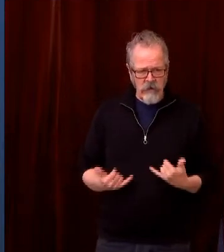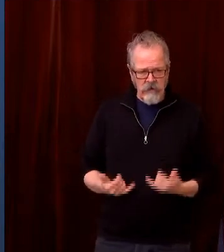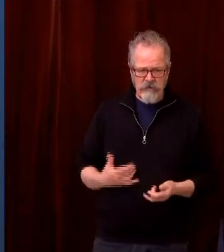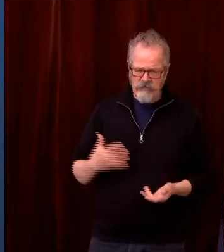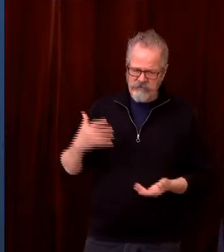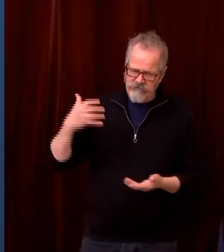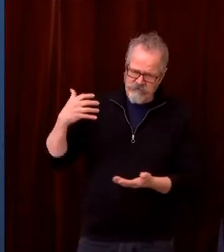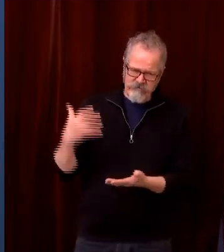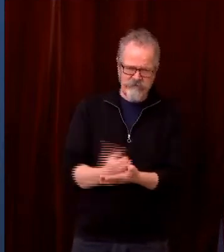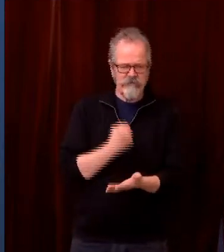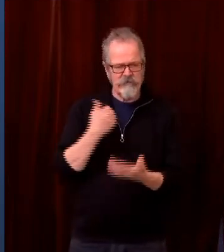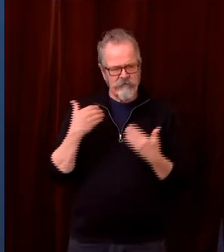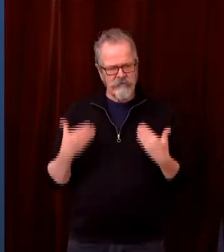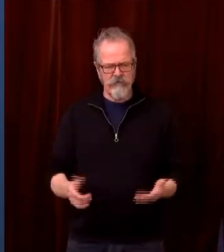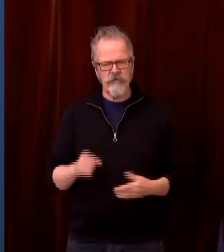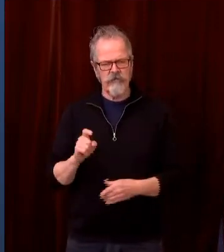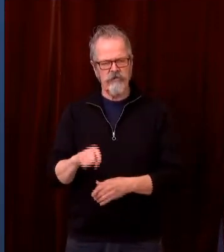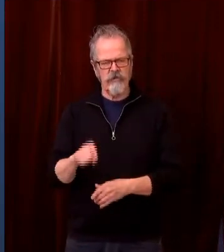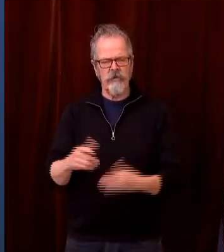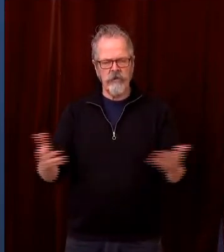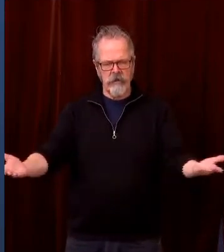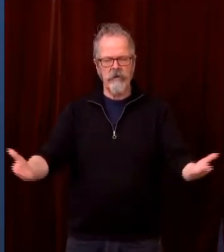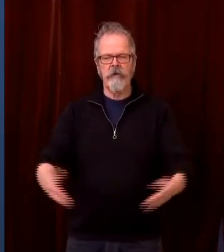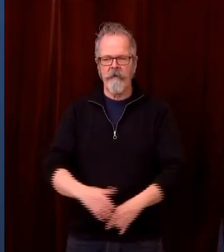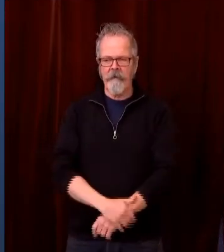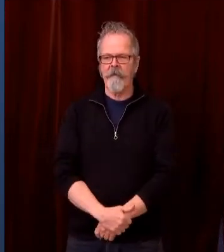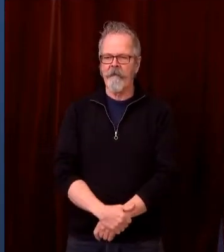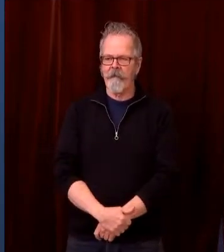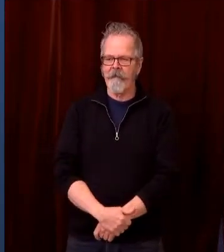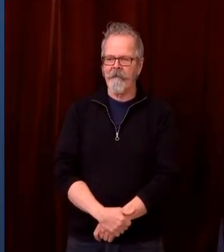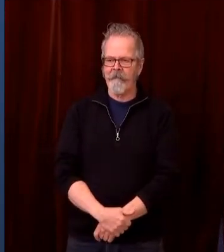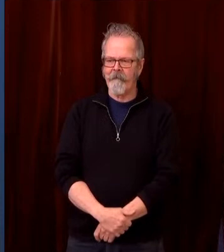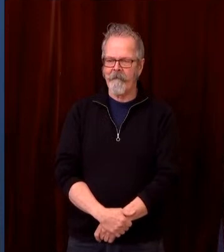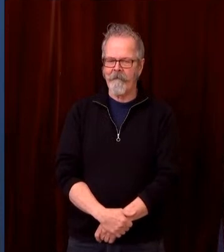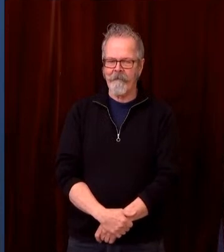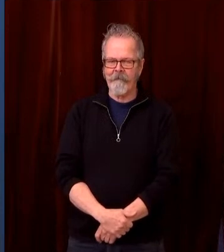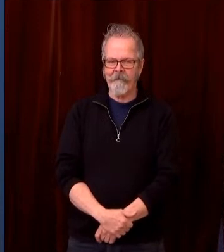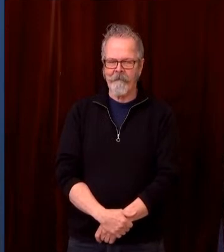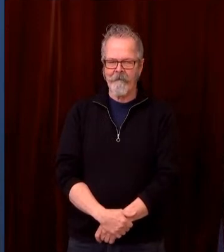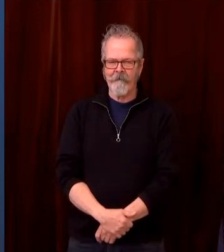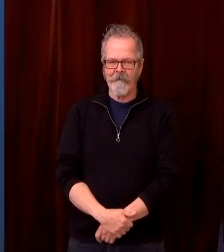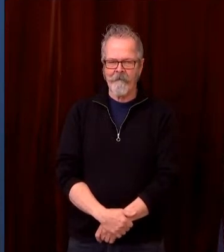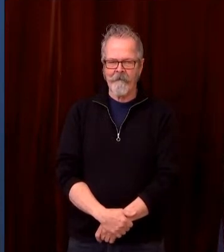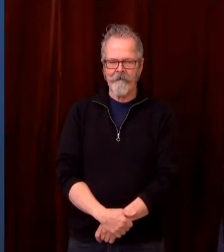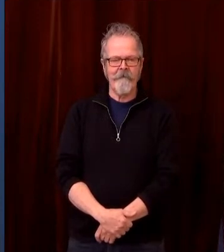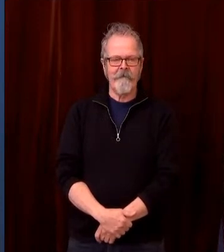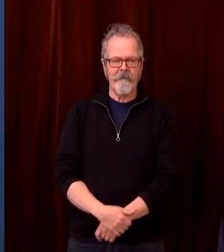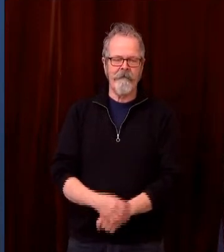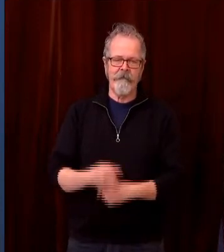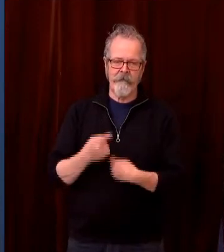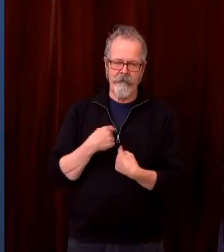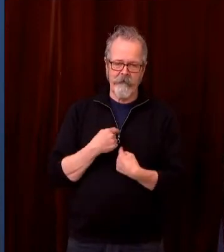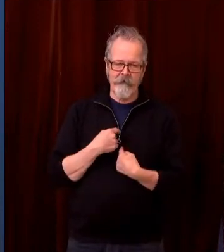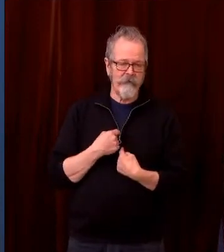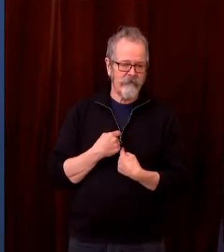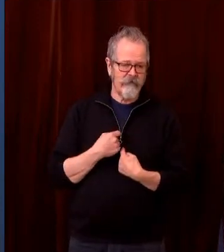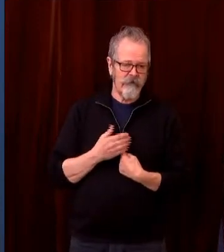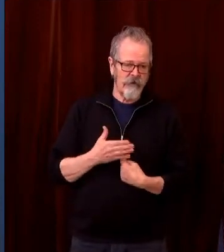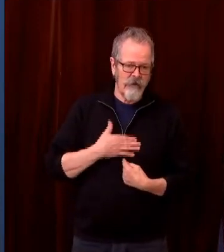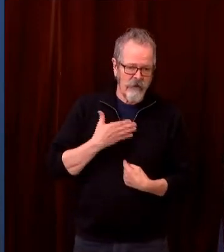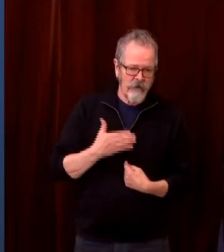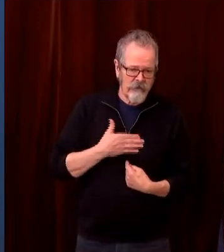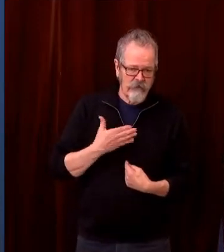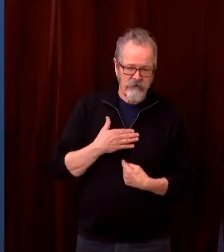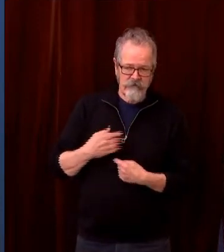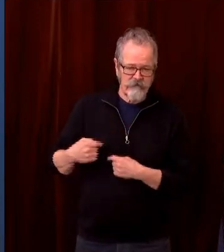pleased that since we started our our new metrics on this. So we've had quite a few new schools